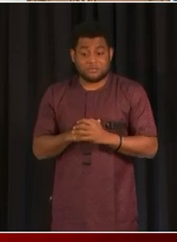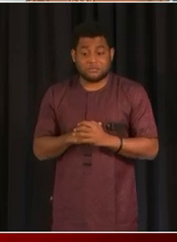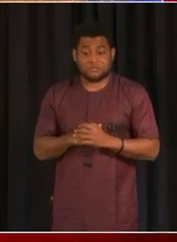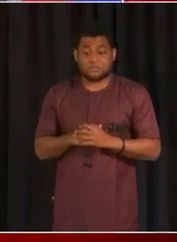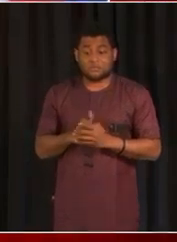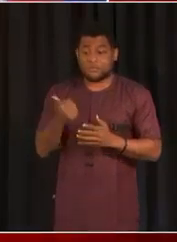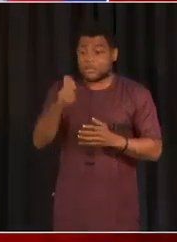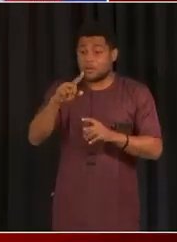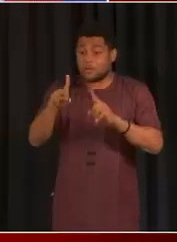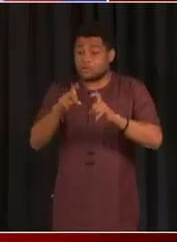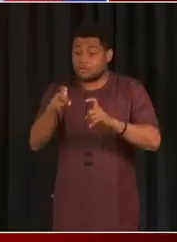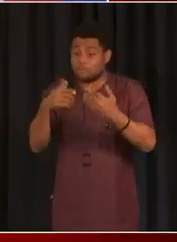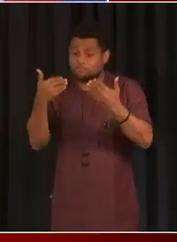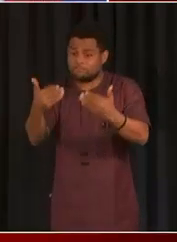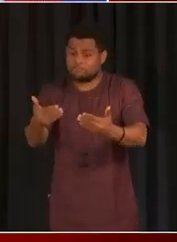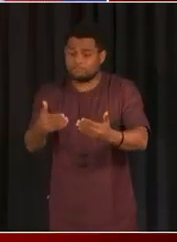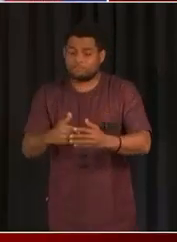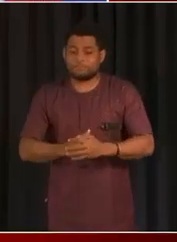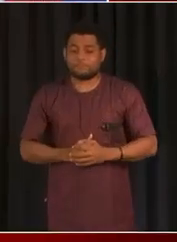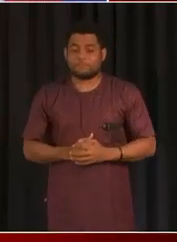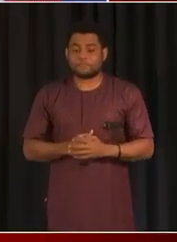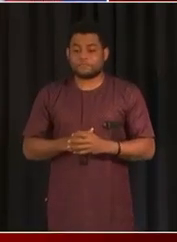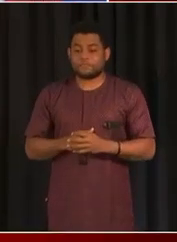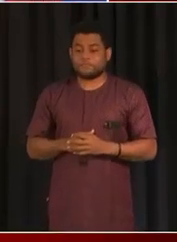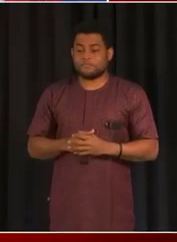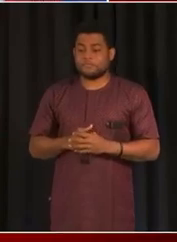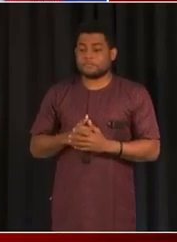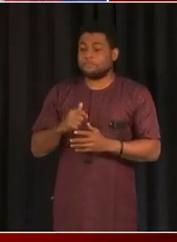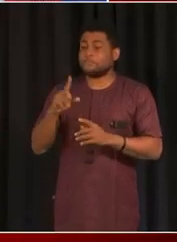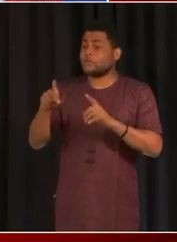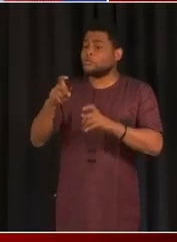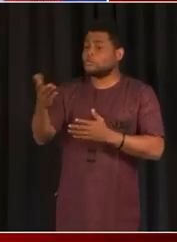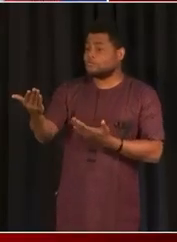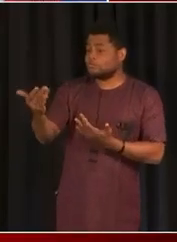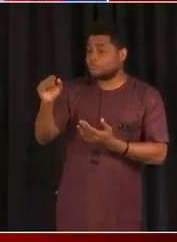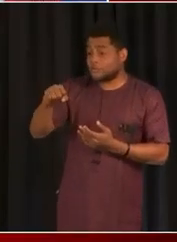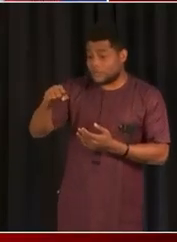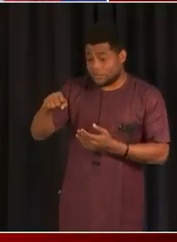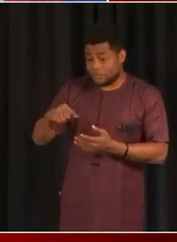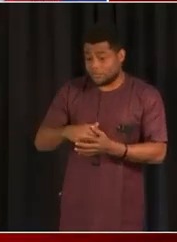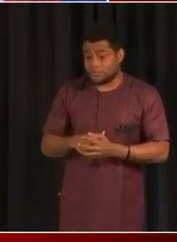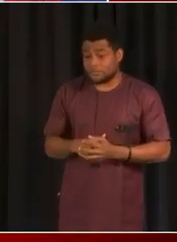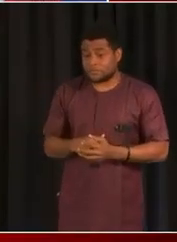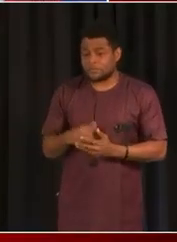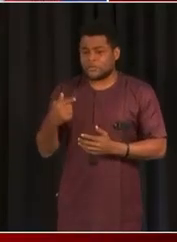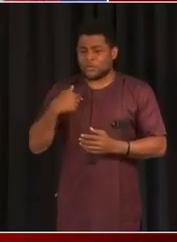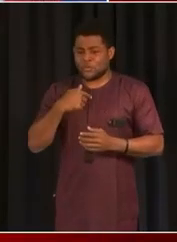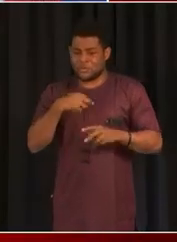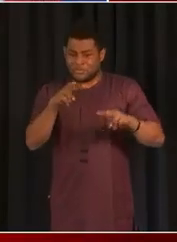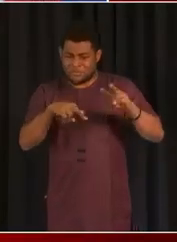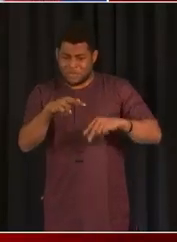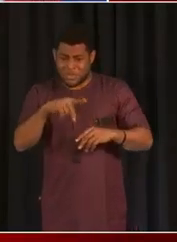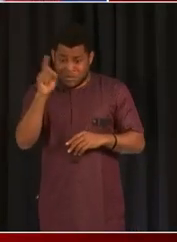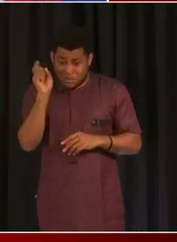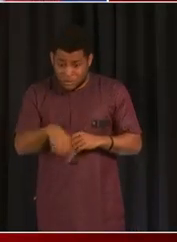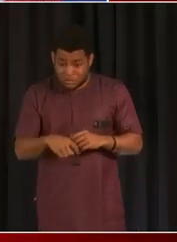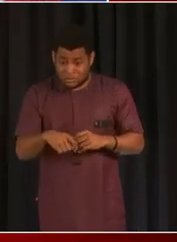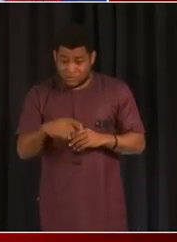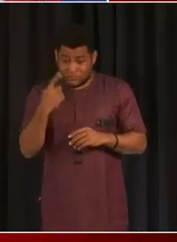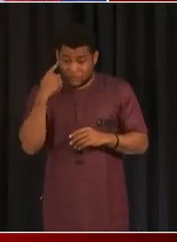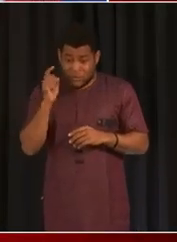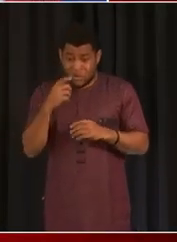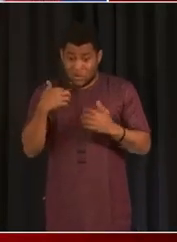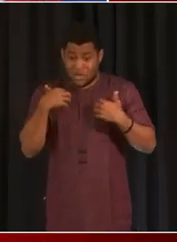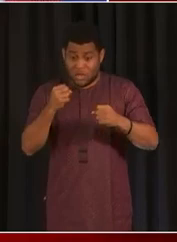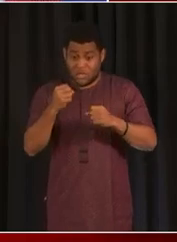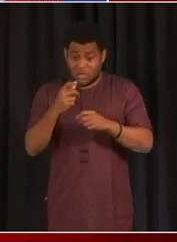there any questions? Yes, sir. So if we could look at the mandate for healthcare workers, is there an option,